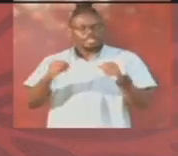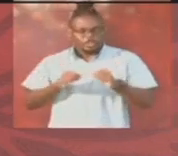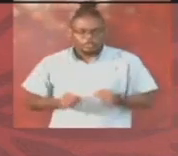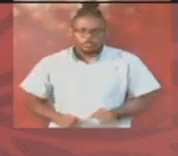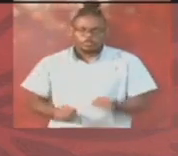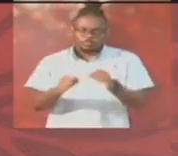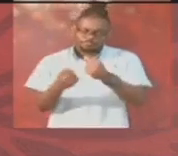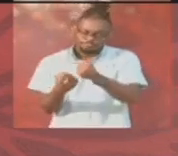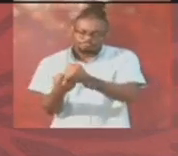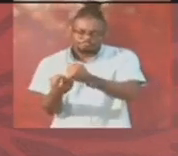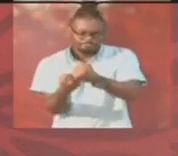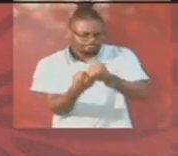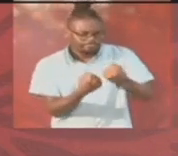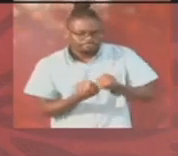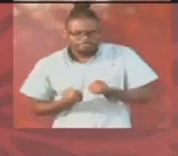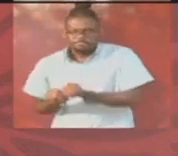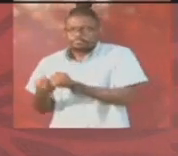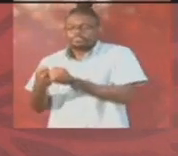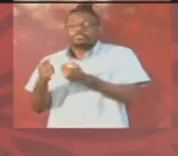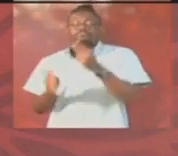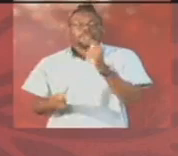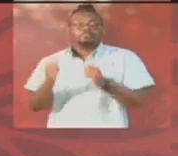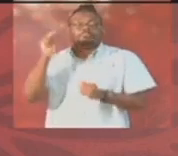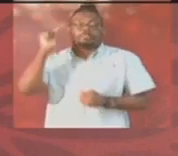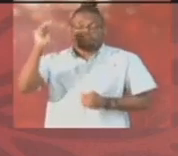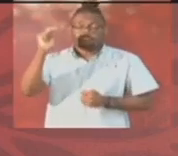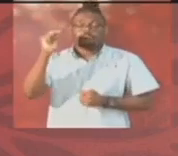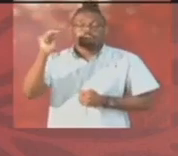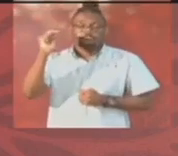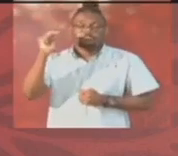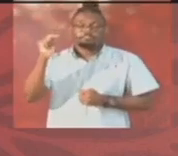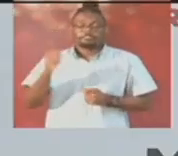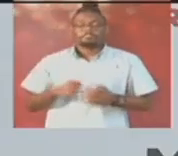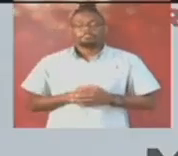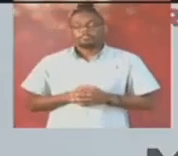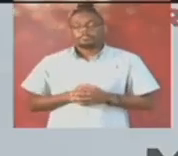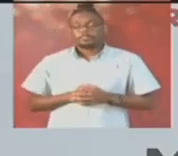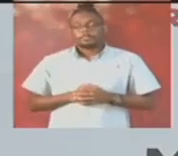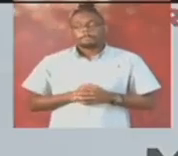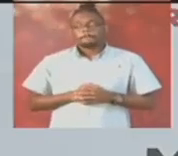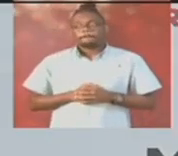Tobago in our fight against the COVID-19 virus. Thank you.